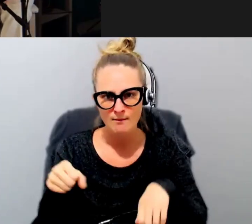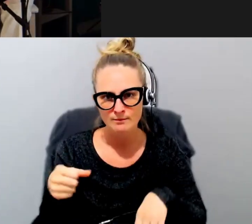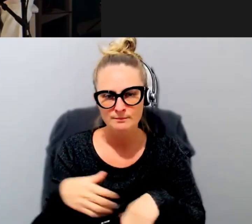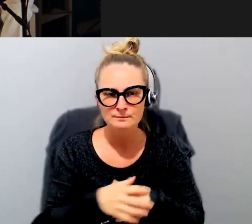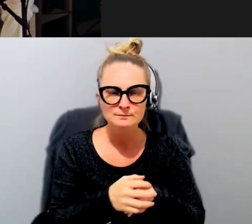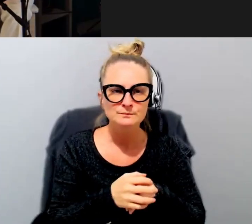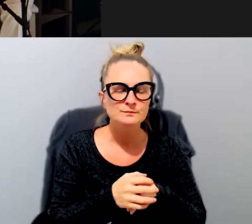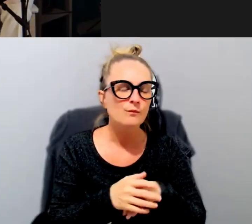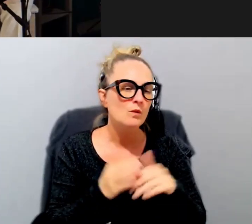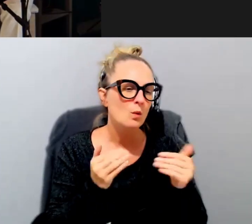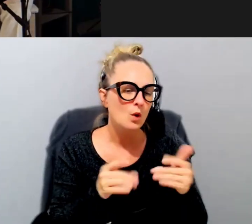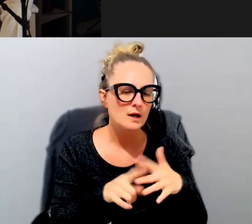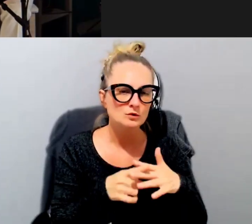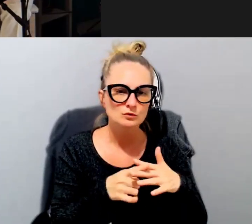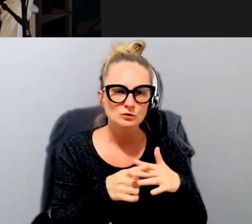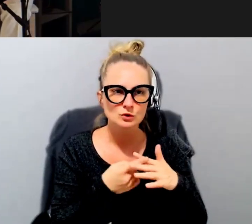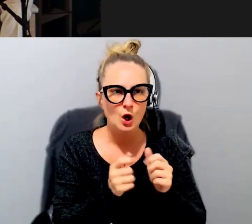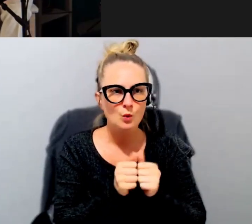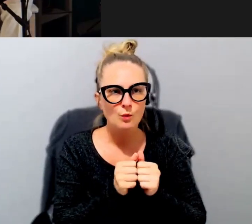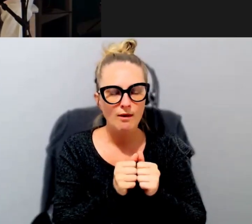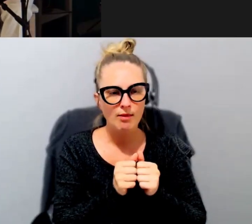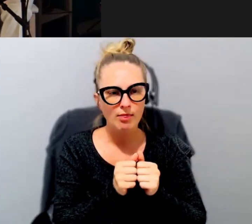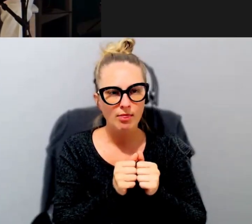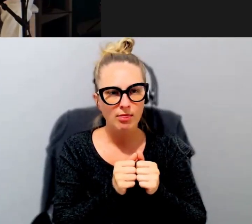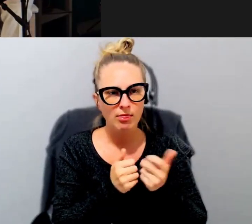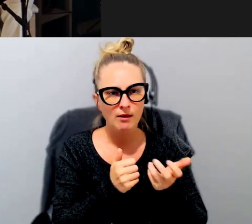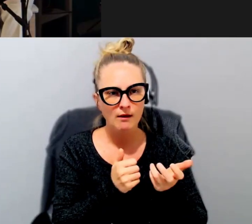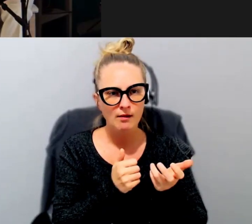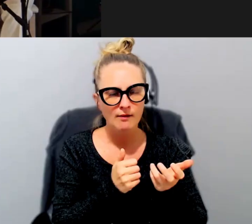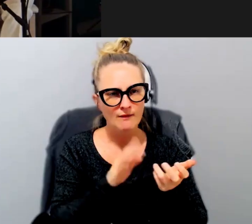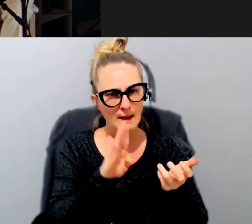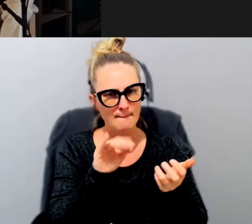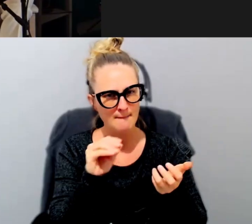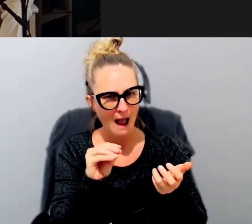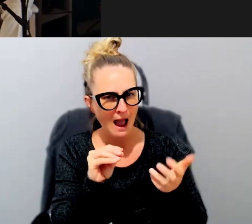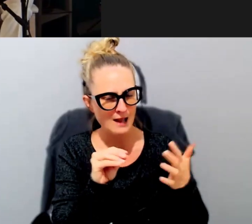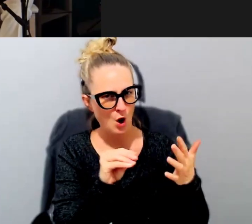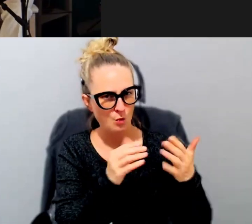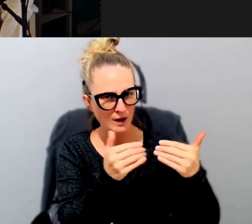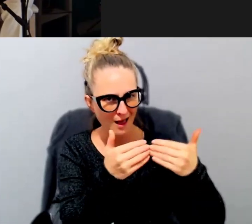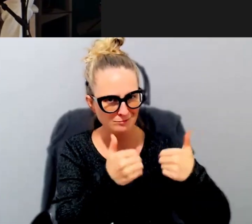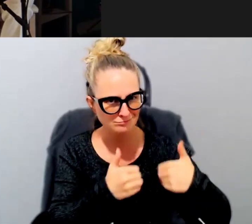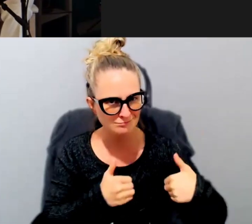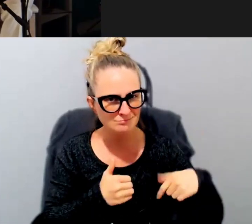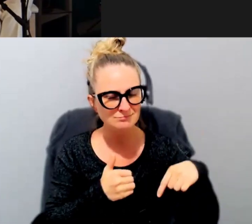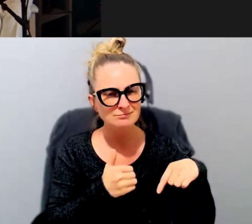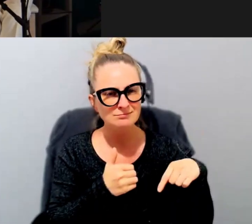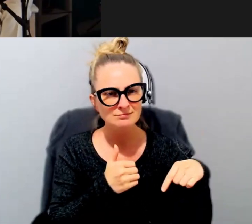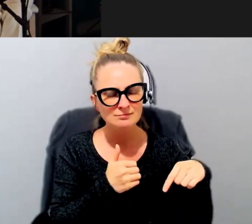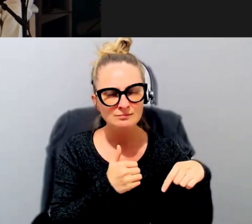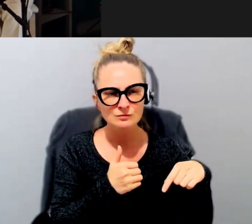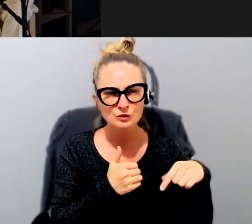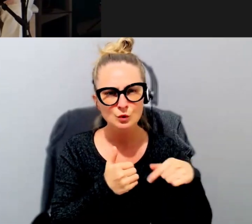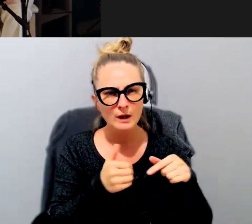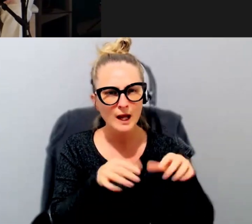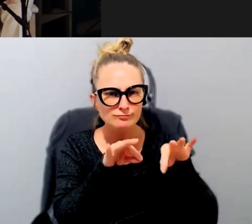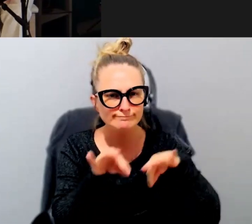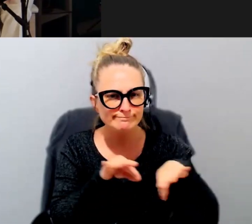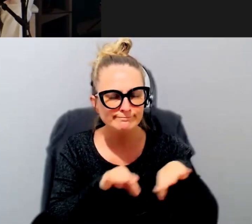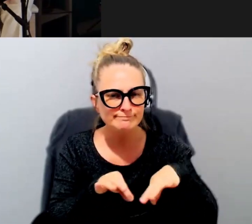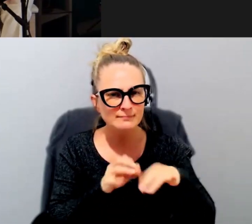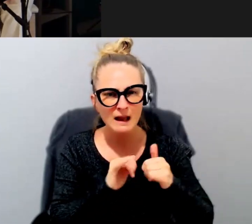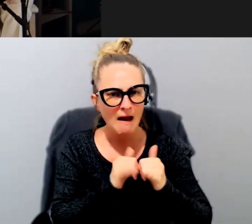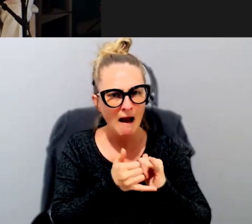start off with sort of like fleshing out that bio a little bit and tell us, how you came to